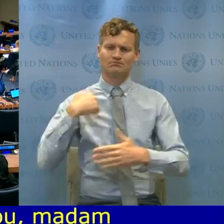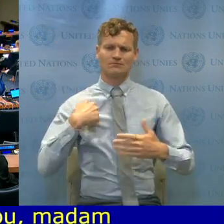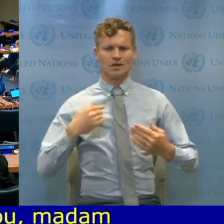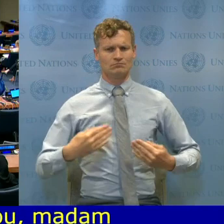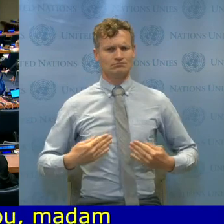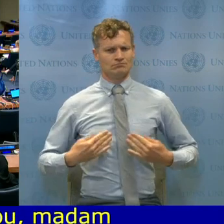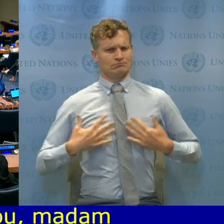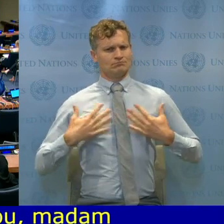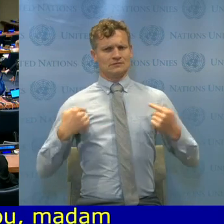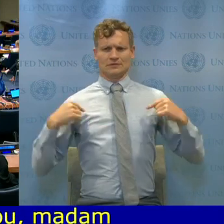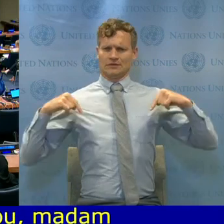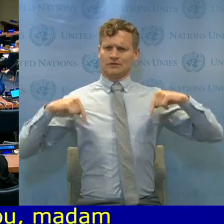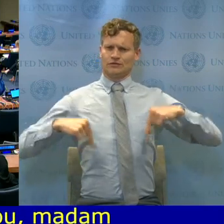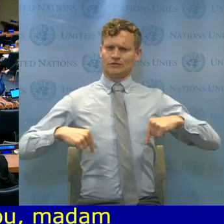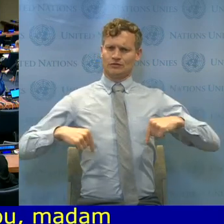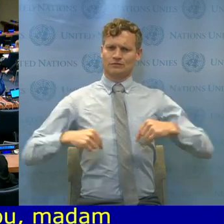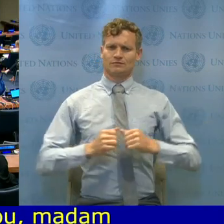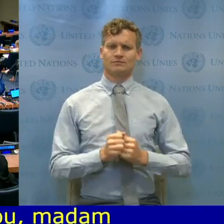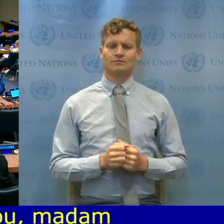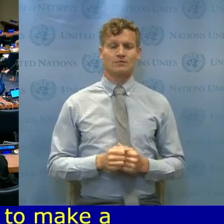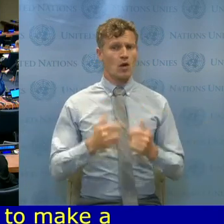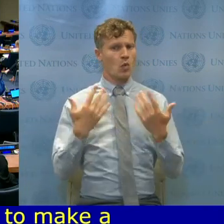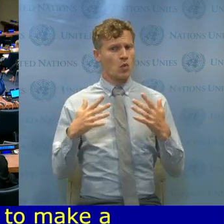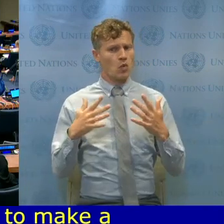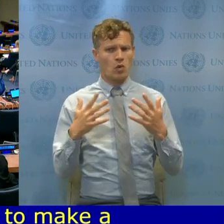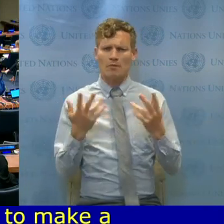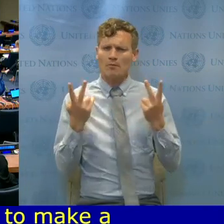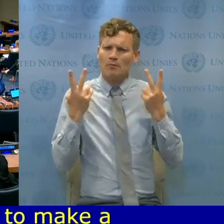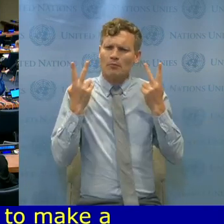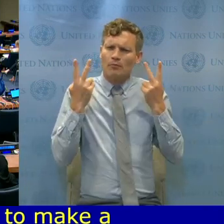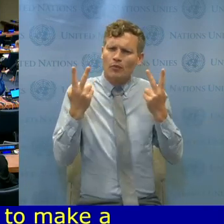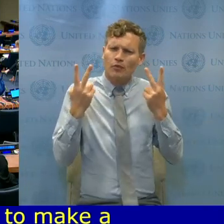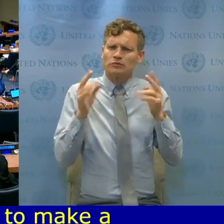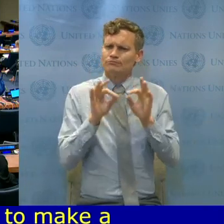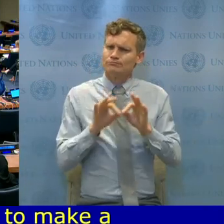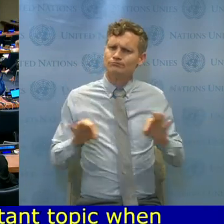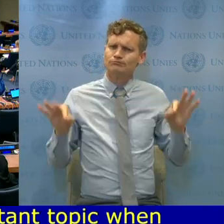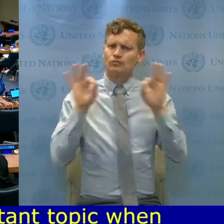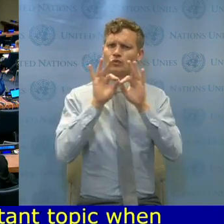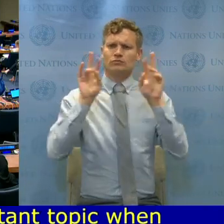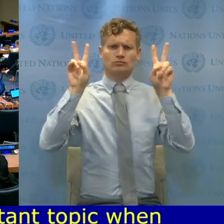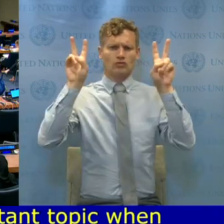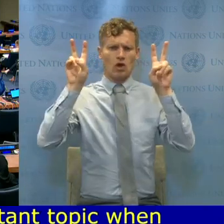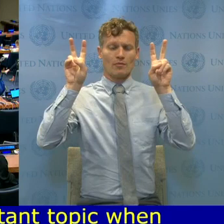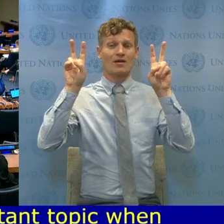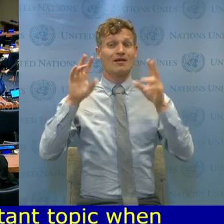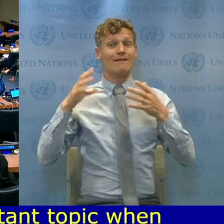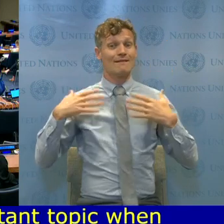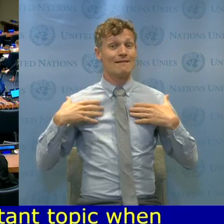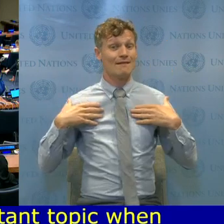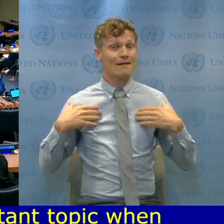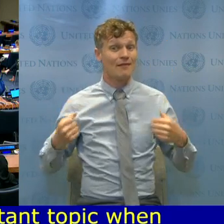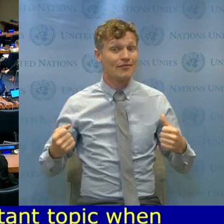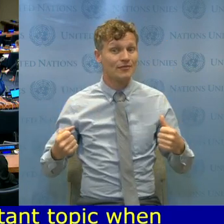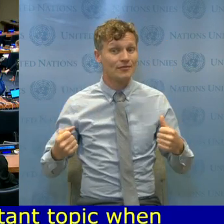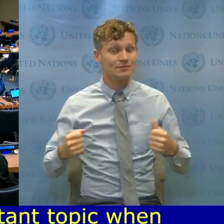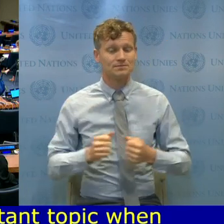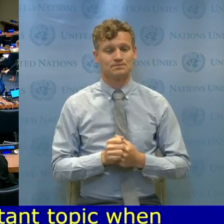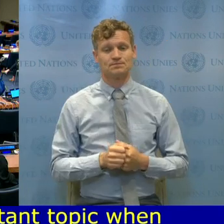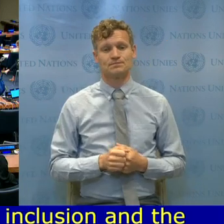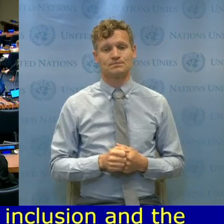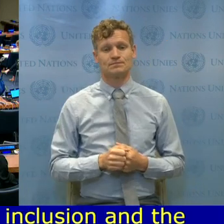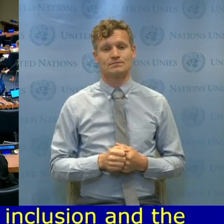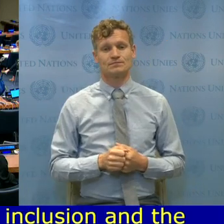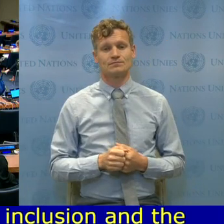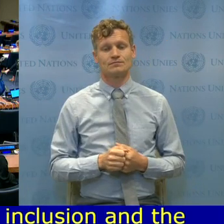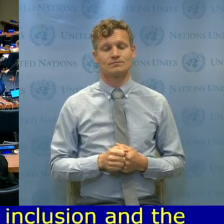of social inclusion and the right to the highest attainable standard of health. I would like to present to you matters regarding the health